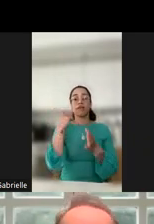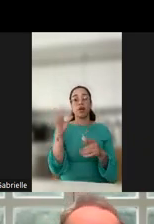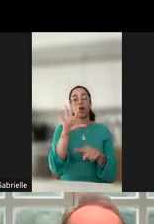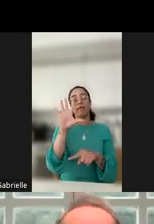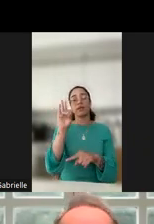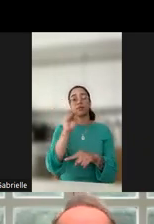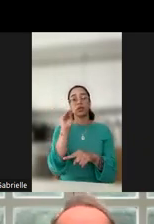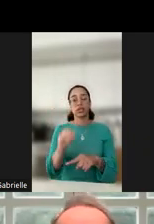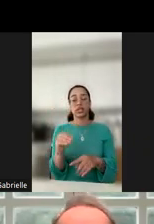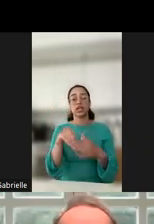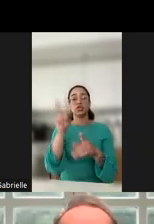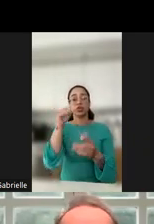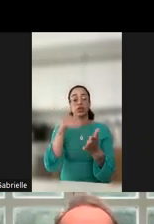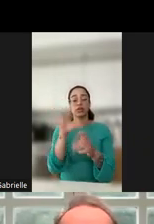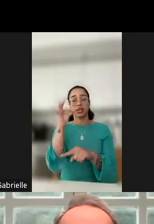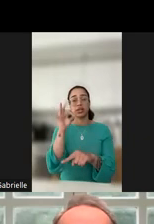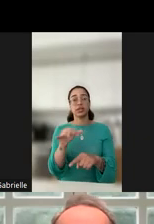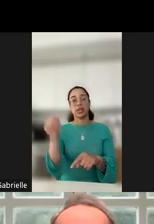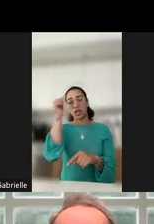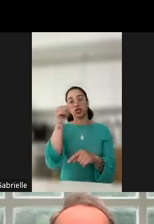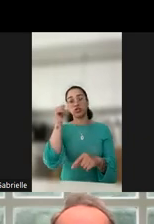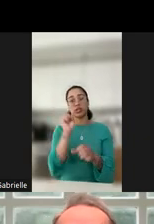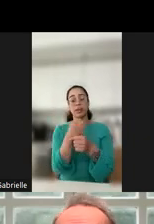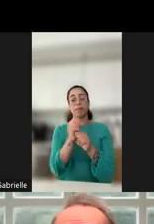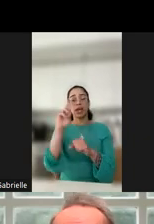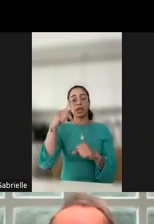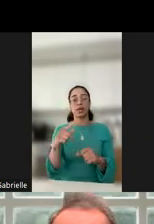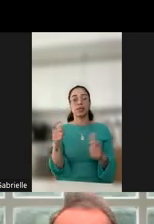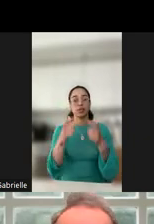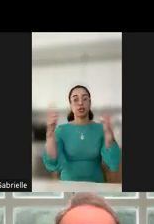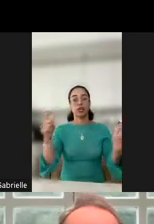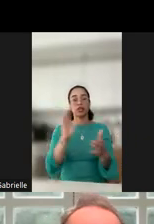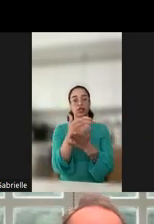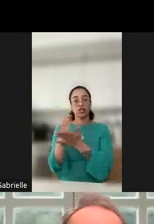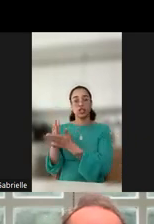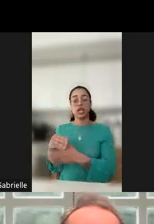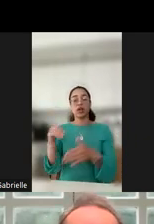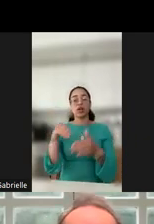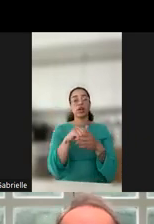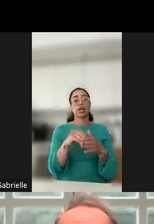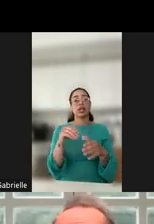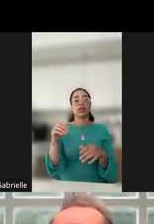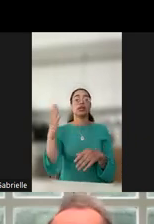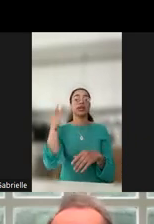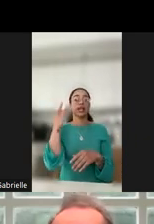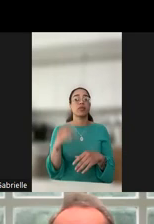2019, Asians made up the largest share of overall population in California, which